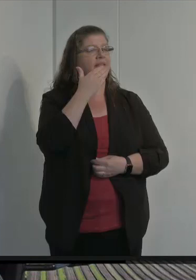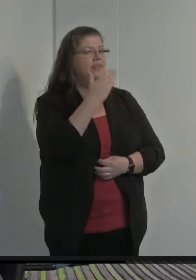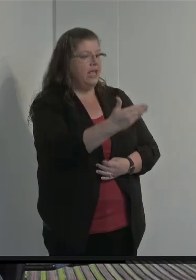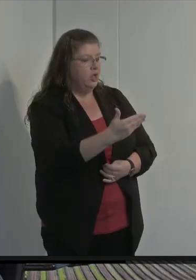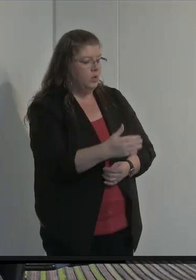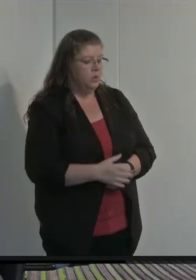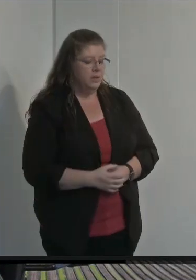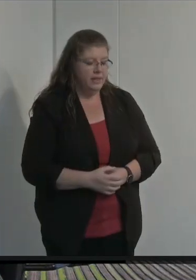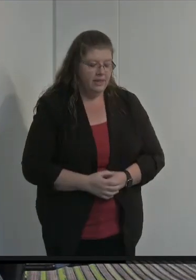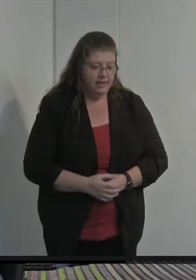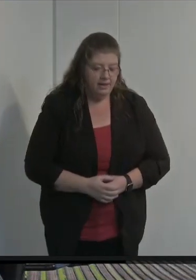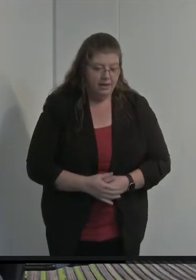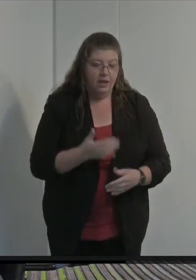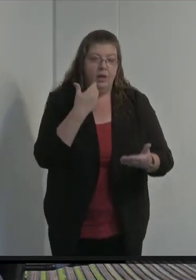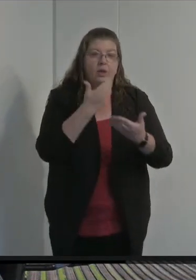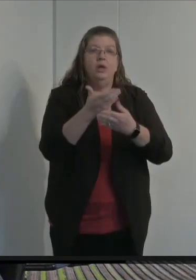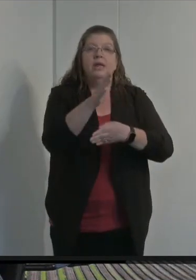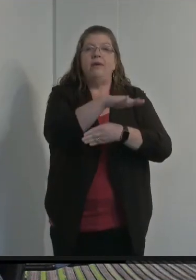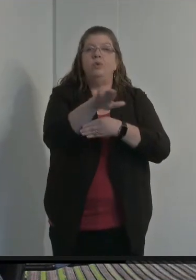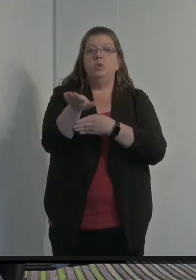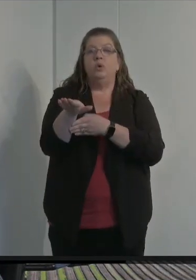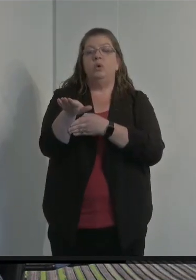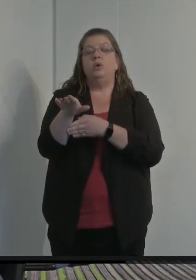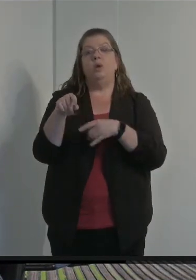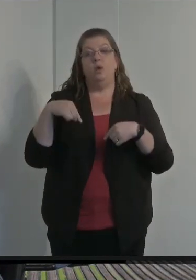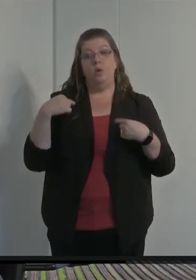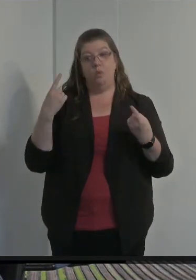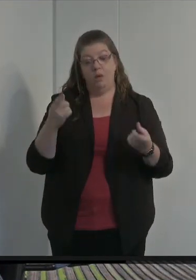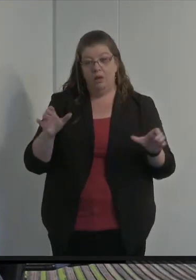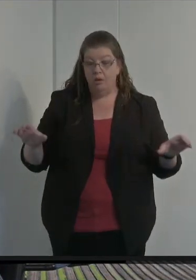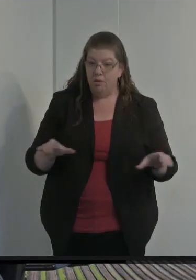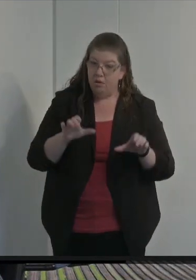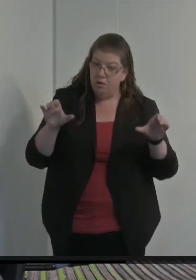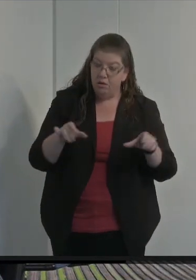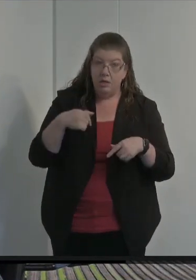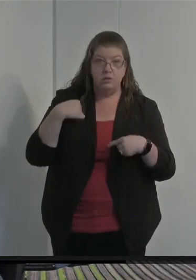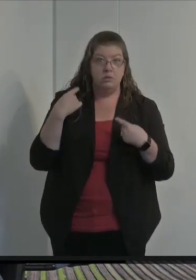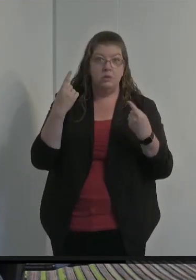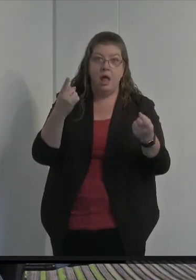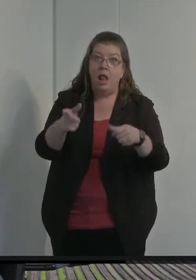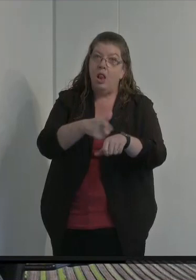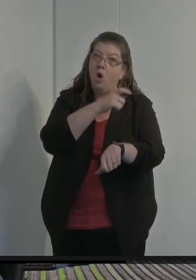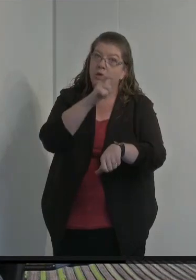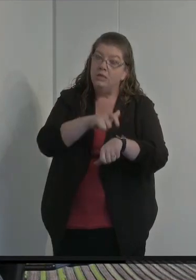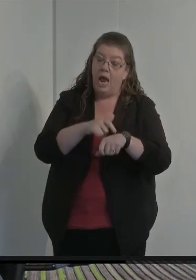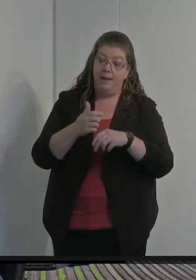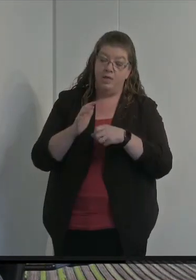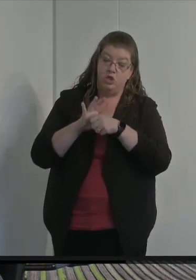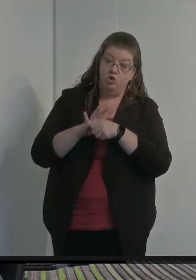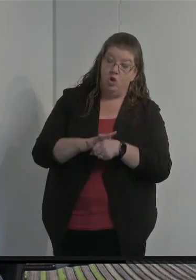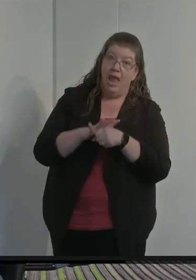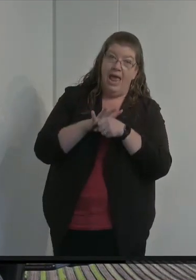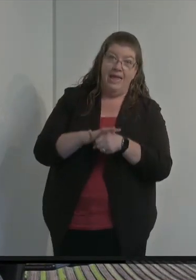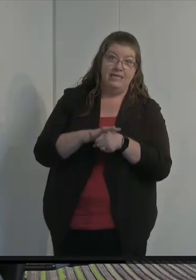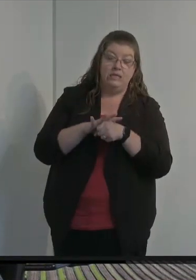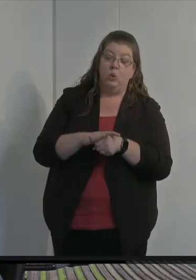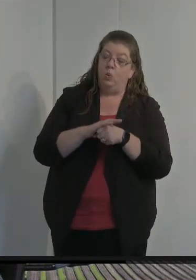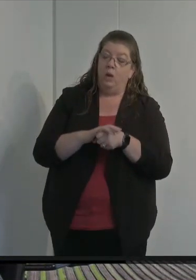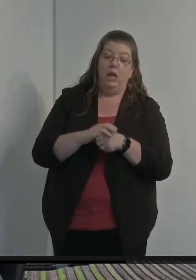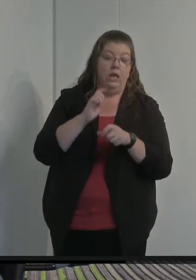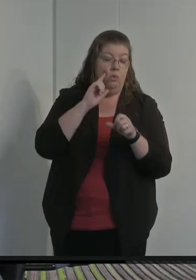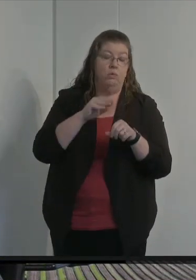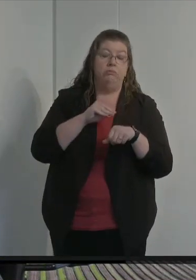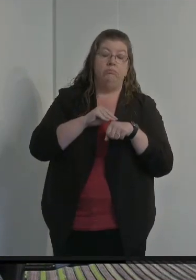Hart. Good afternoon. We have been at this a long time. Stress is being felt throughout our community